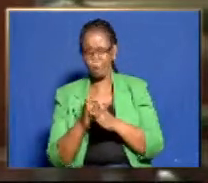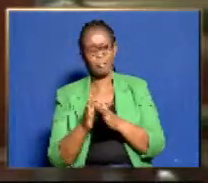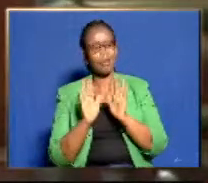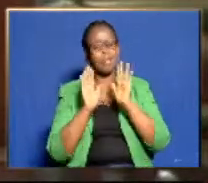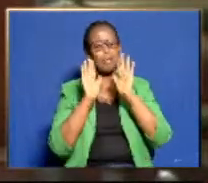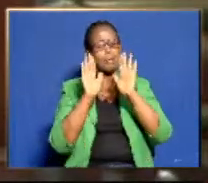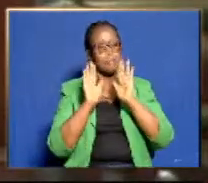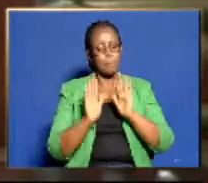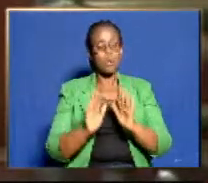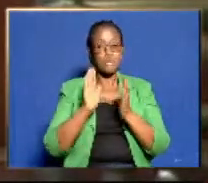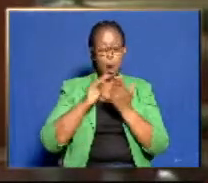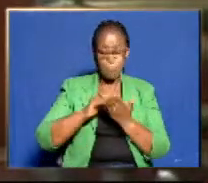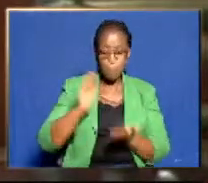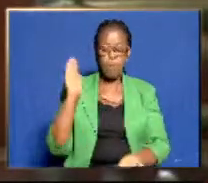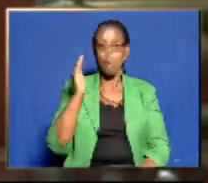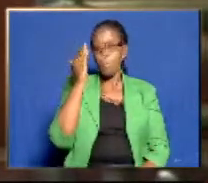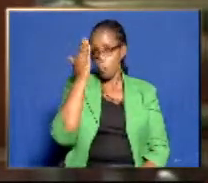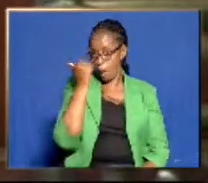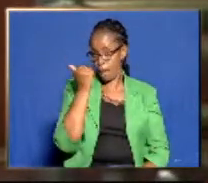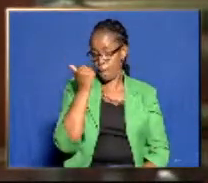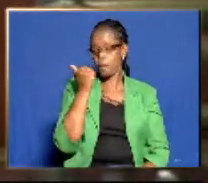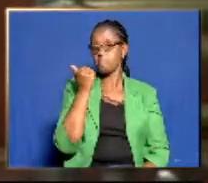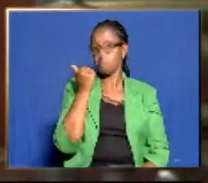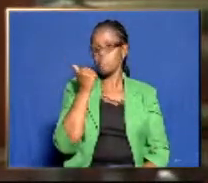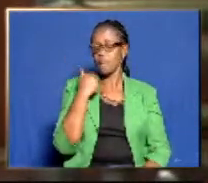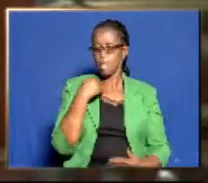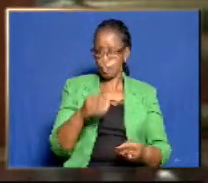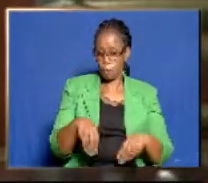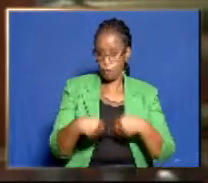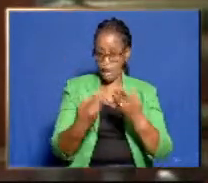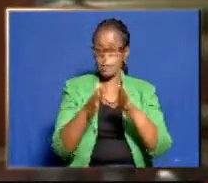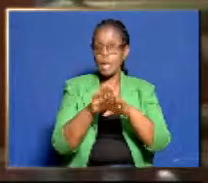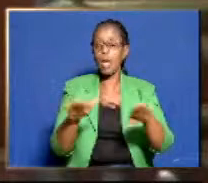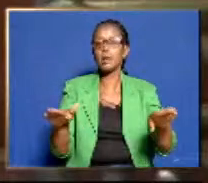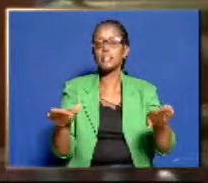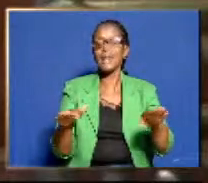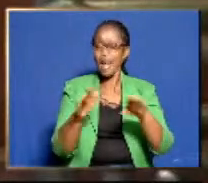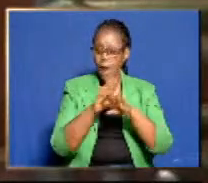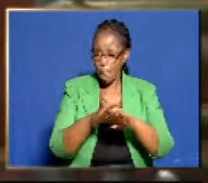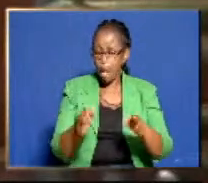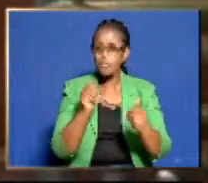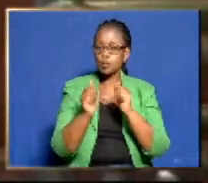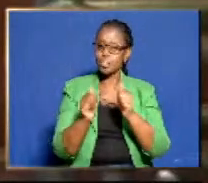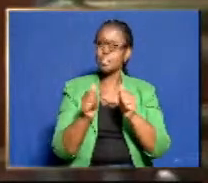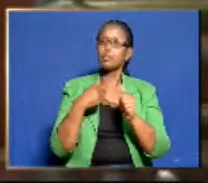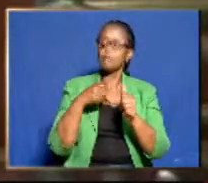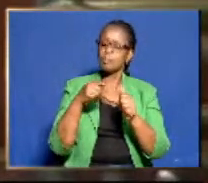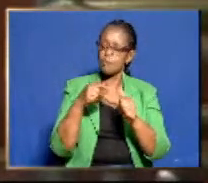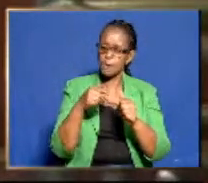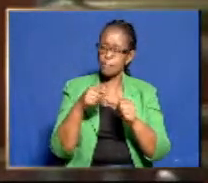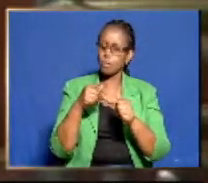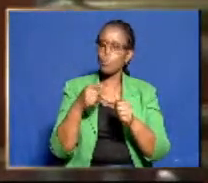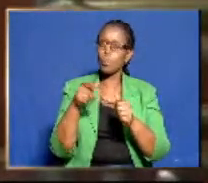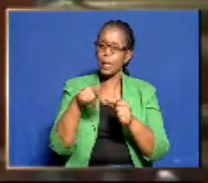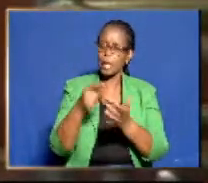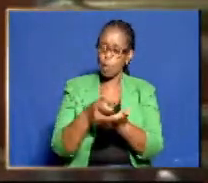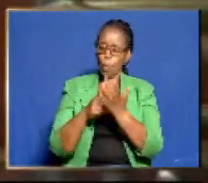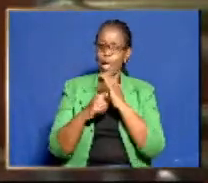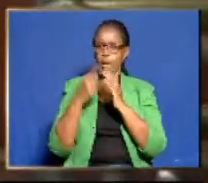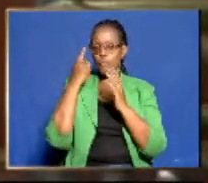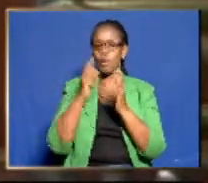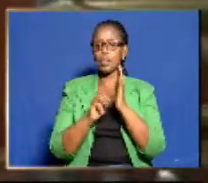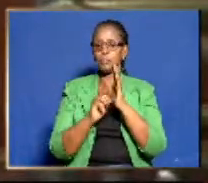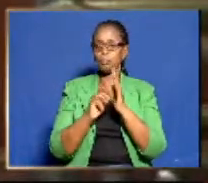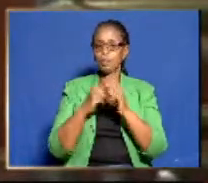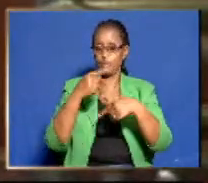ministries because it provides land, which is required for development. When we look at collection